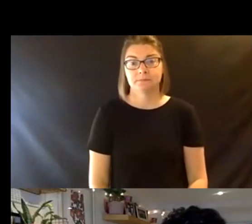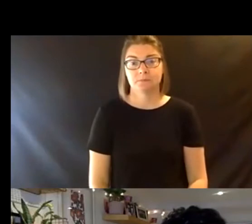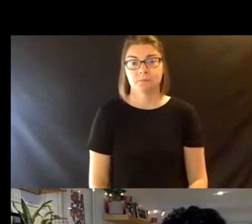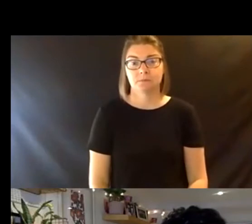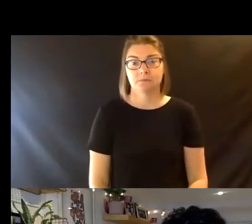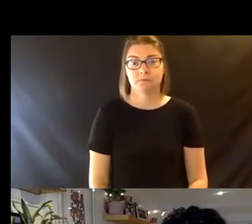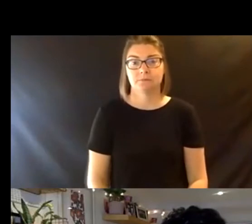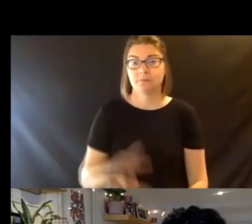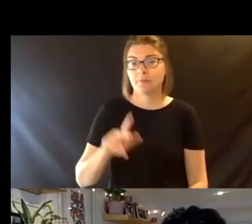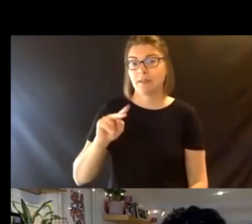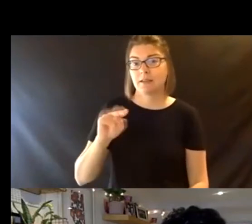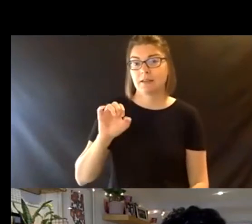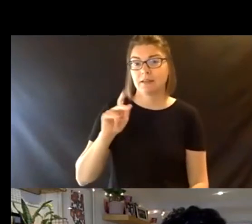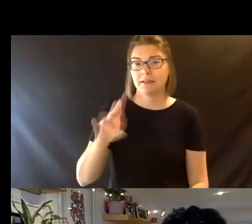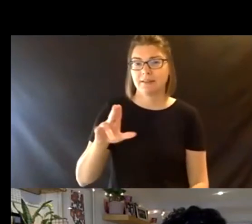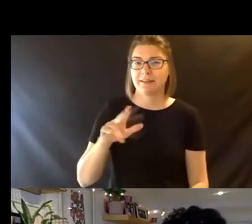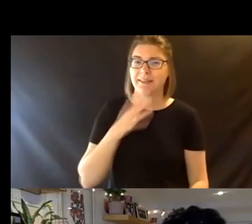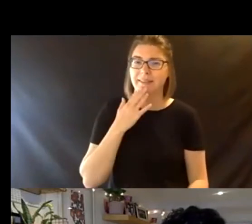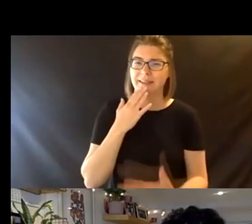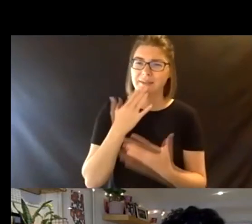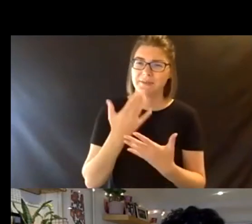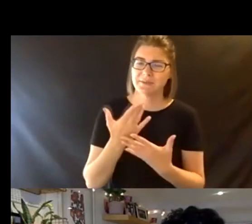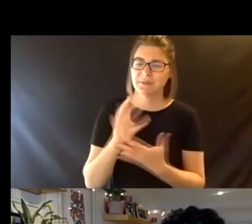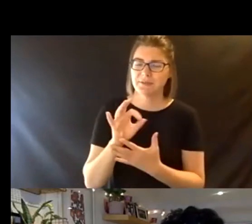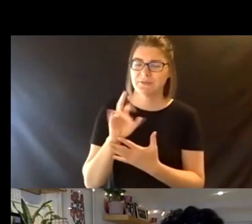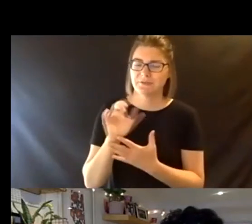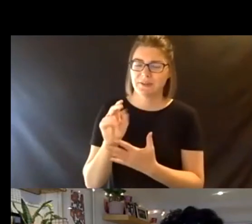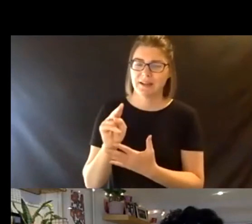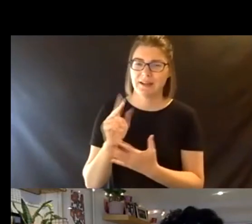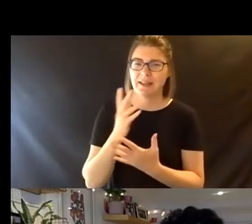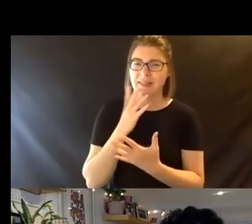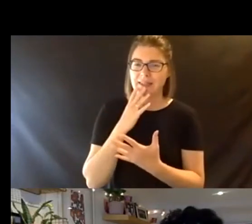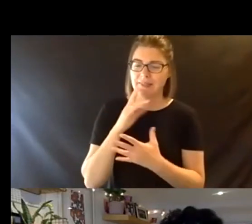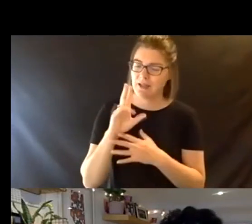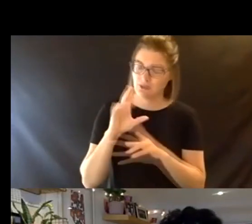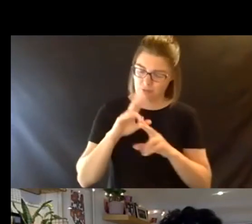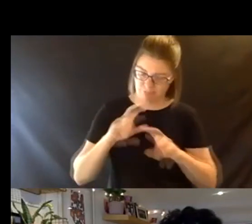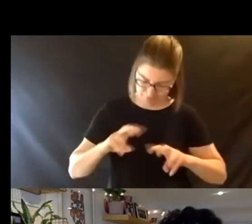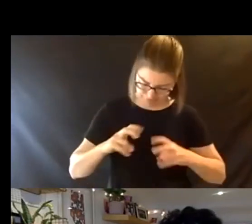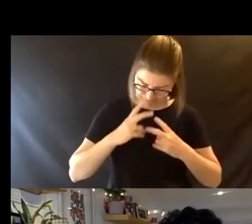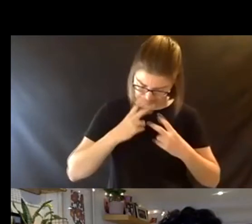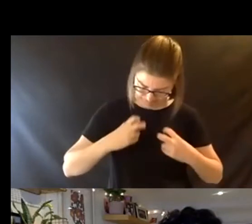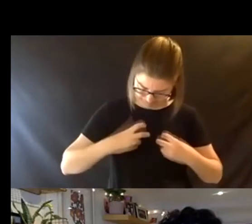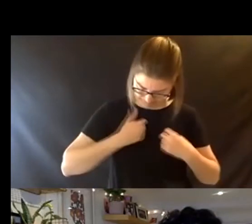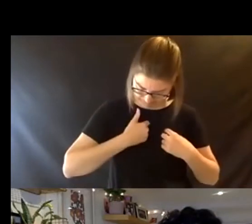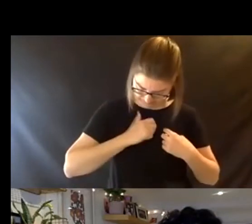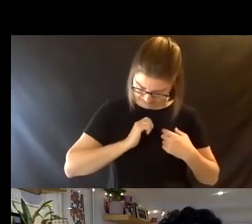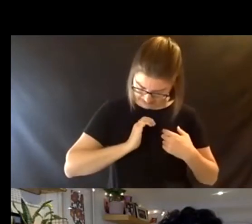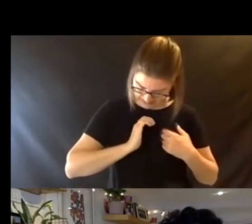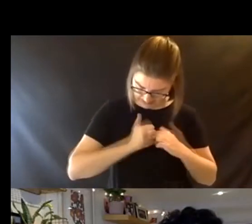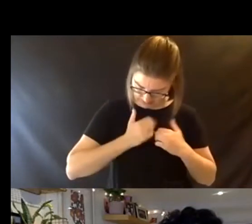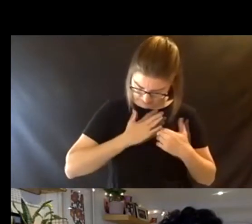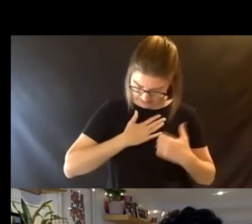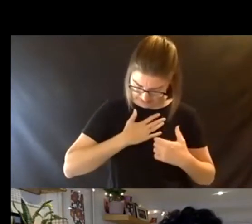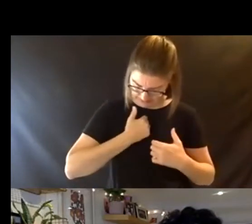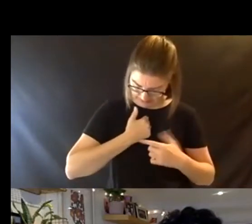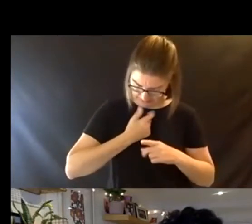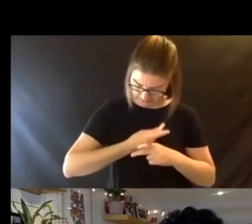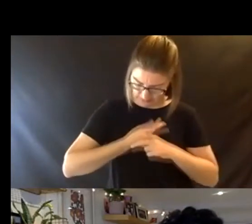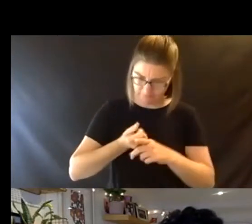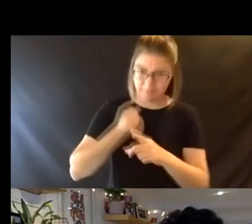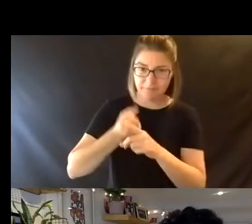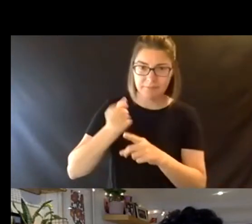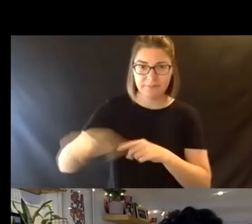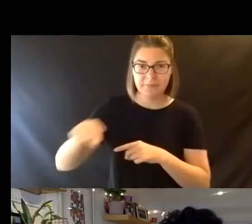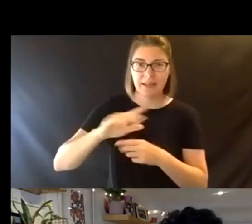Excellent. Thanks so much, friend. And I love the attachment of that critical lens into self-care. How does our self-care impact others? And that really feeds into